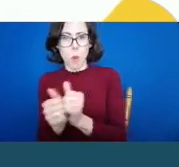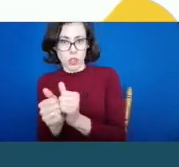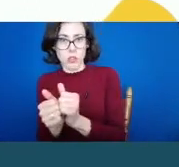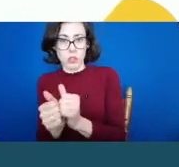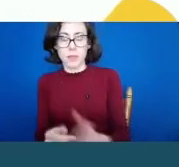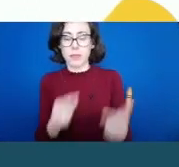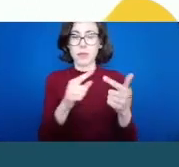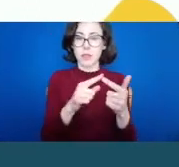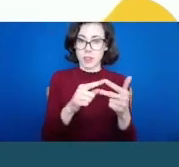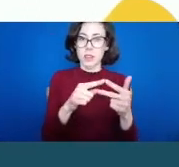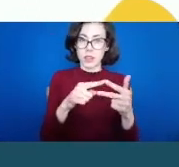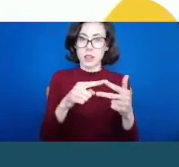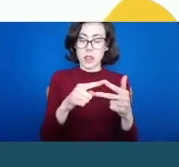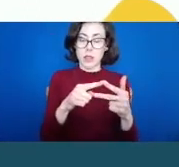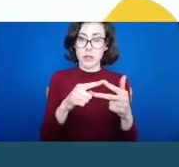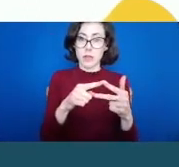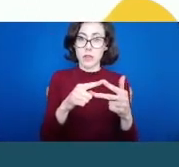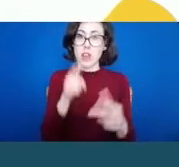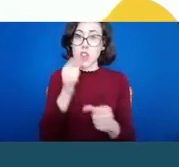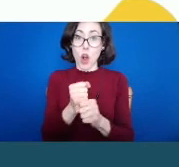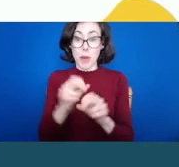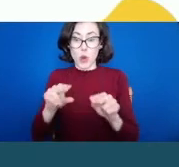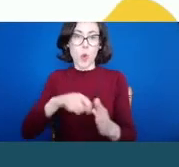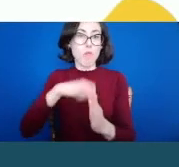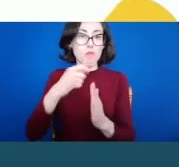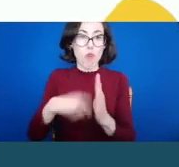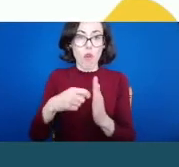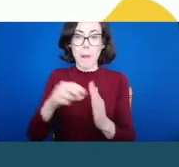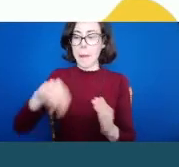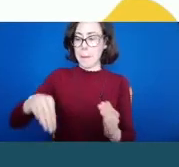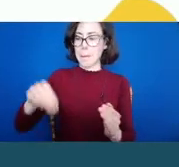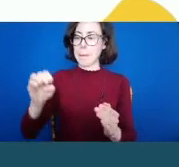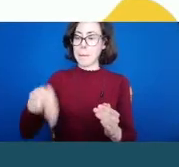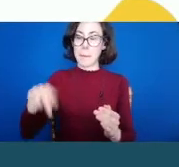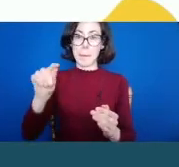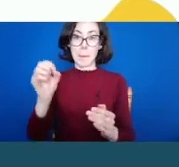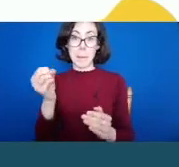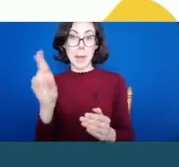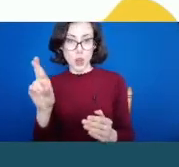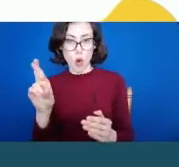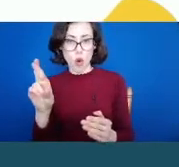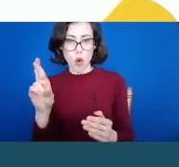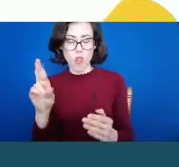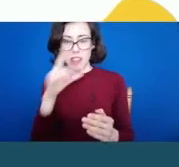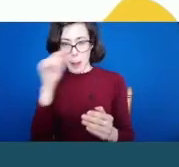part of the presentation is to discuss this new program called Mentor. And then the third part of it is to hopefully leave you